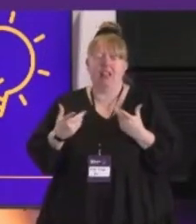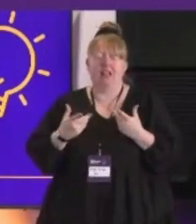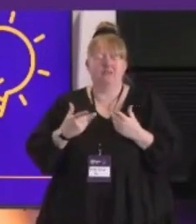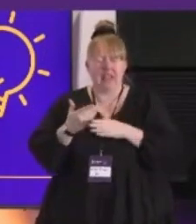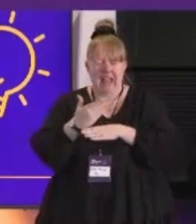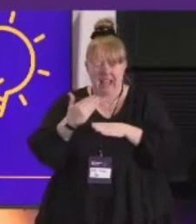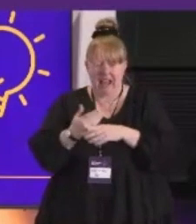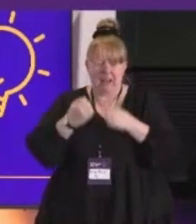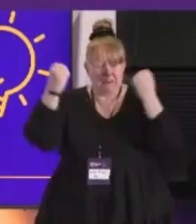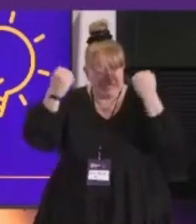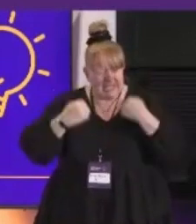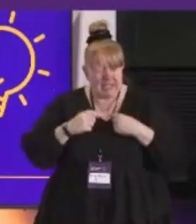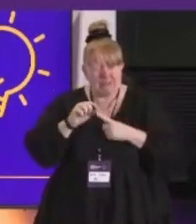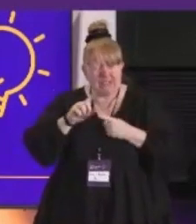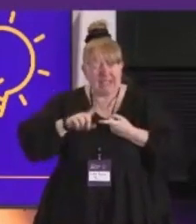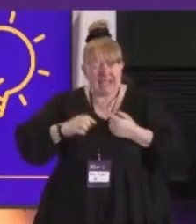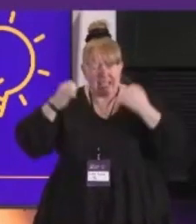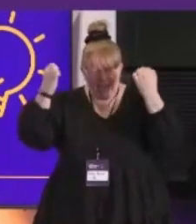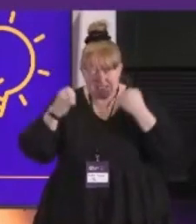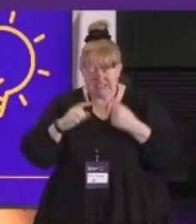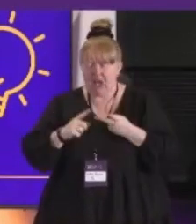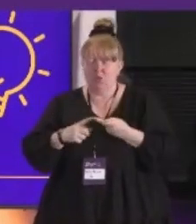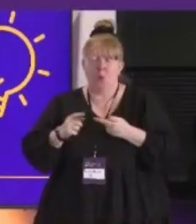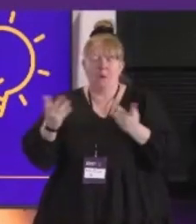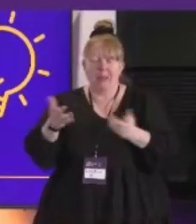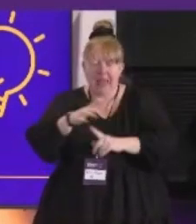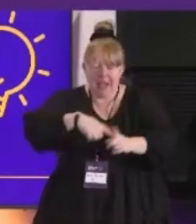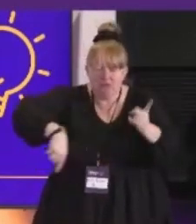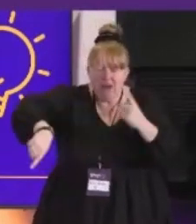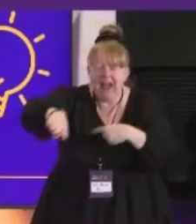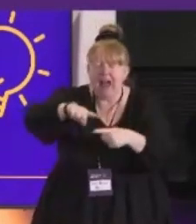then it goes all the way through into more kind of